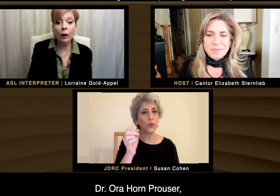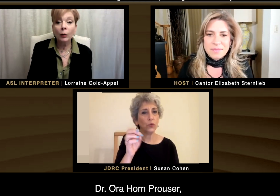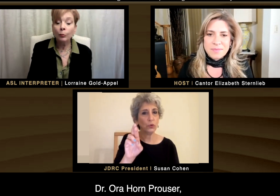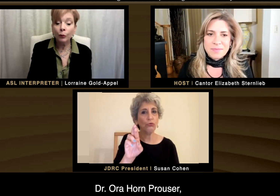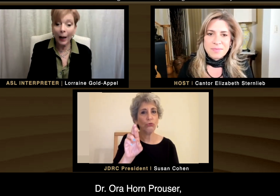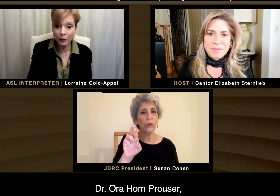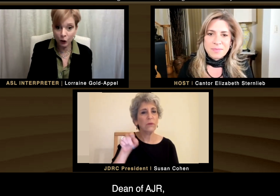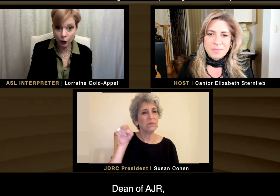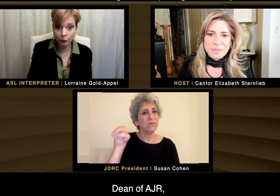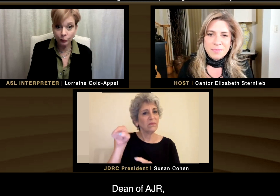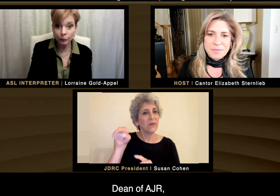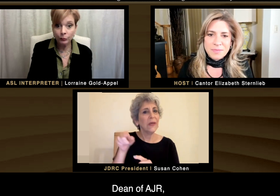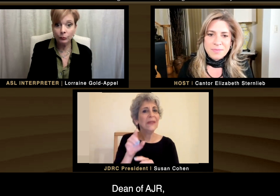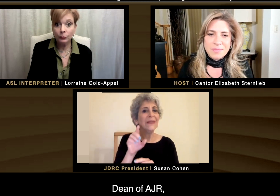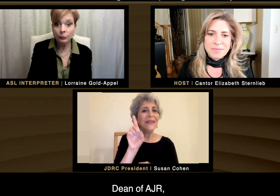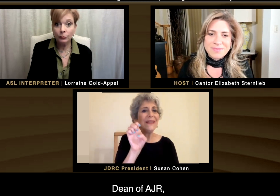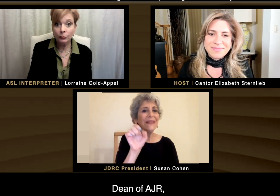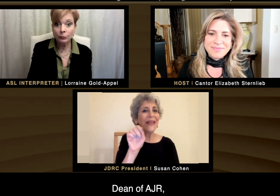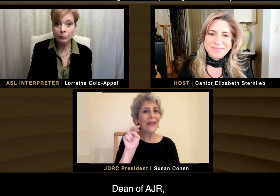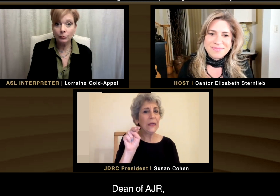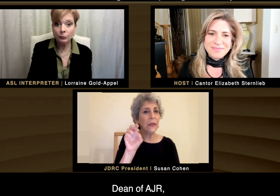Dr. Aura Krauser